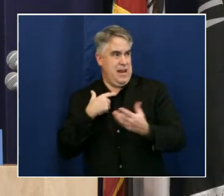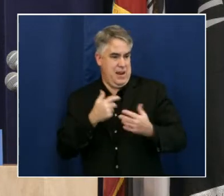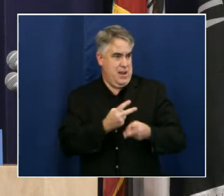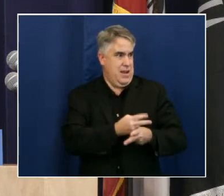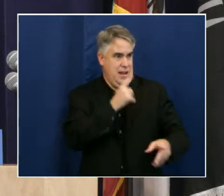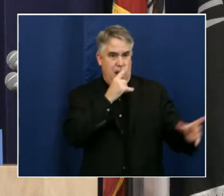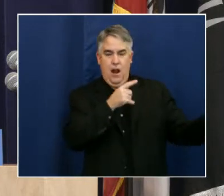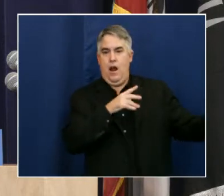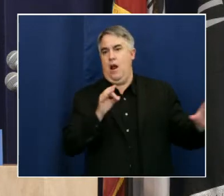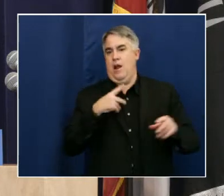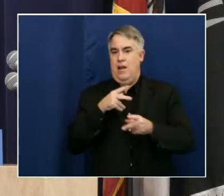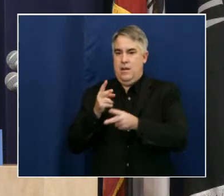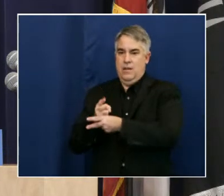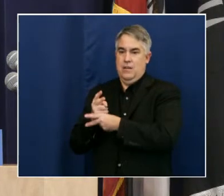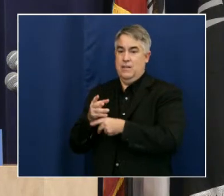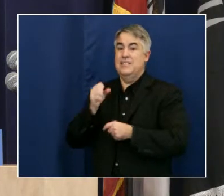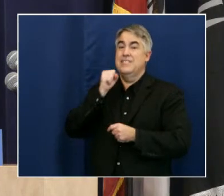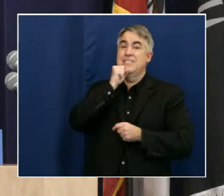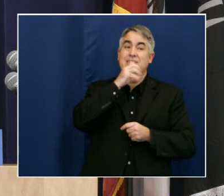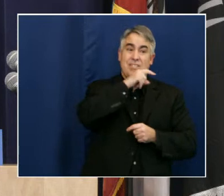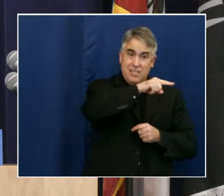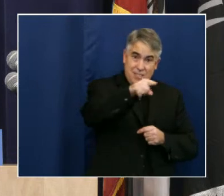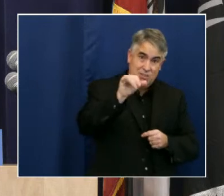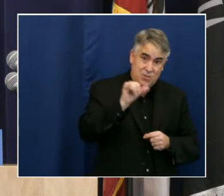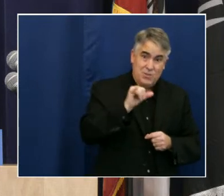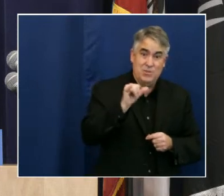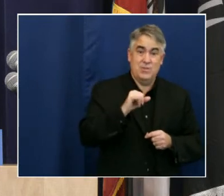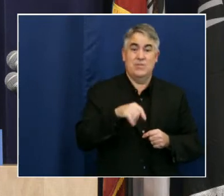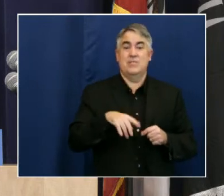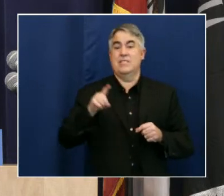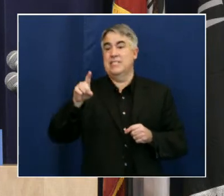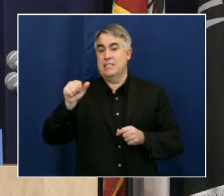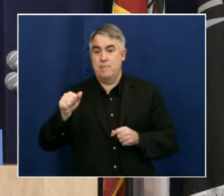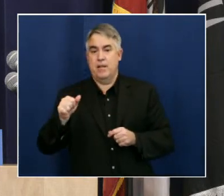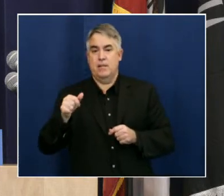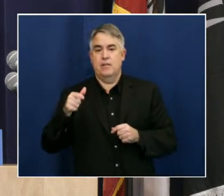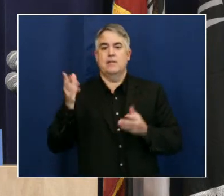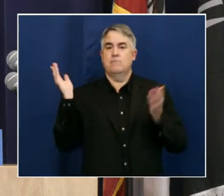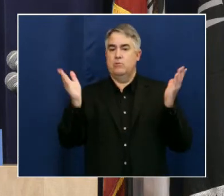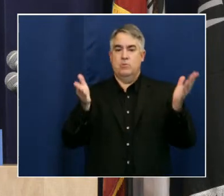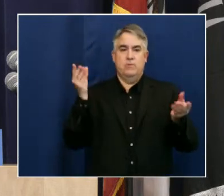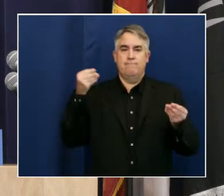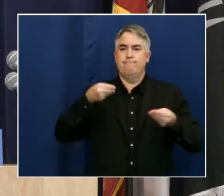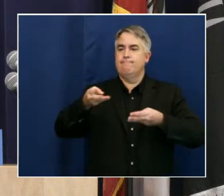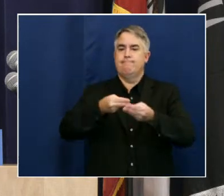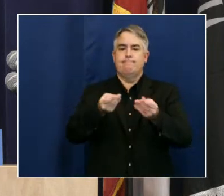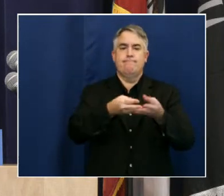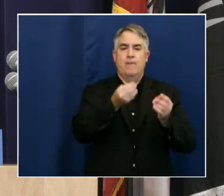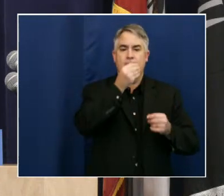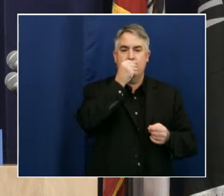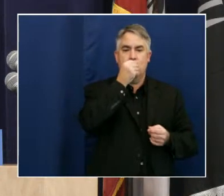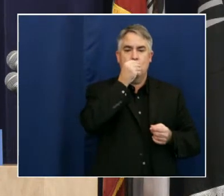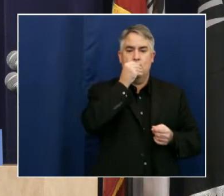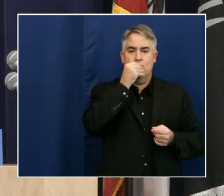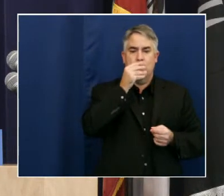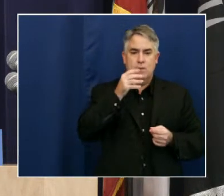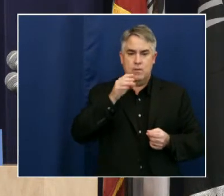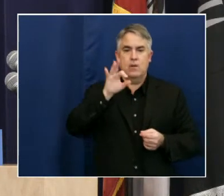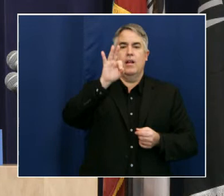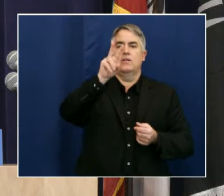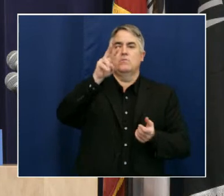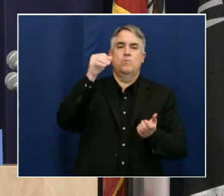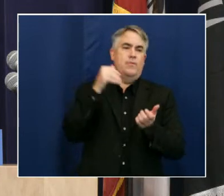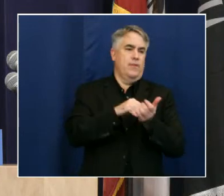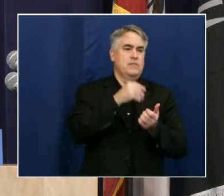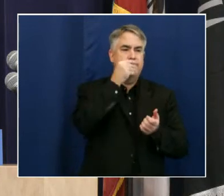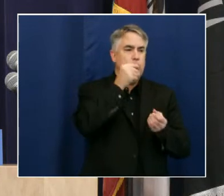communities, serving 92,000 meals a day. As the chair shared, the county is building an infrastructure to ensure that we distribute these life-saving